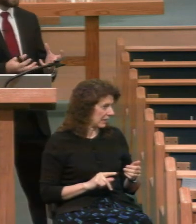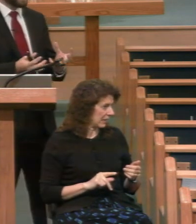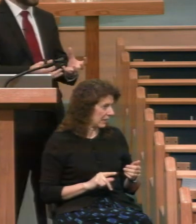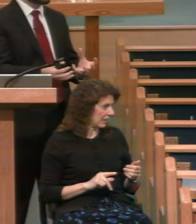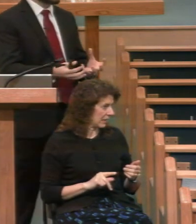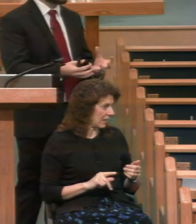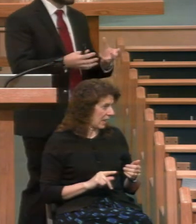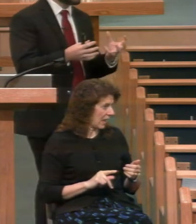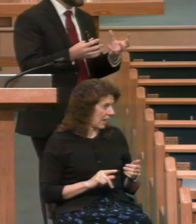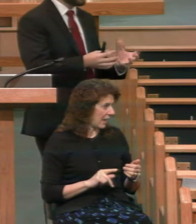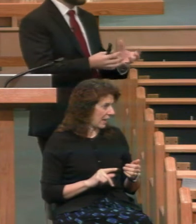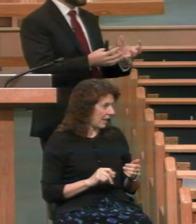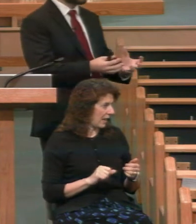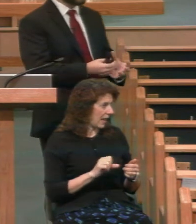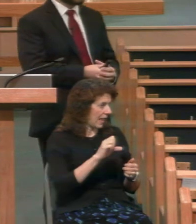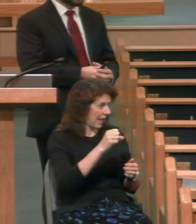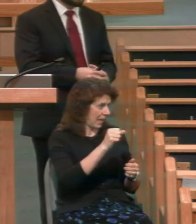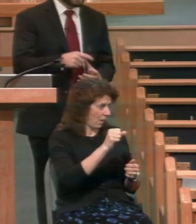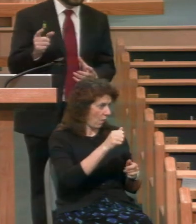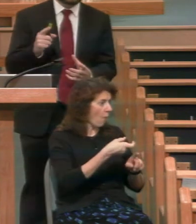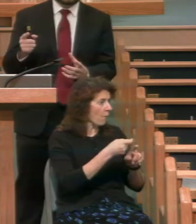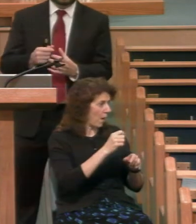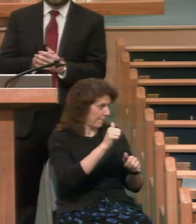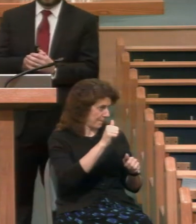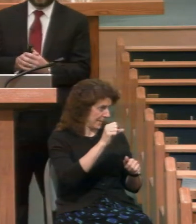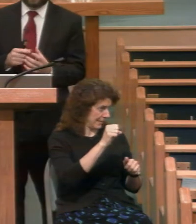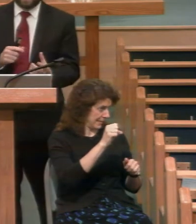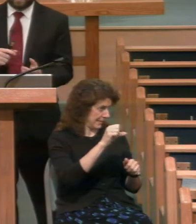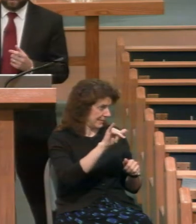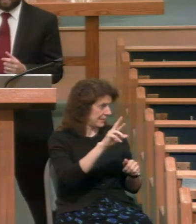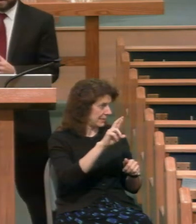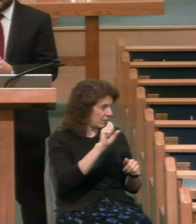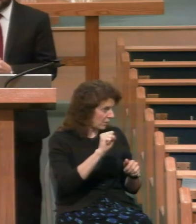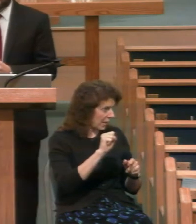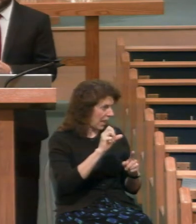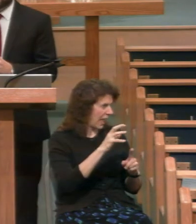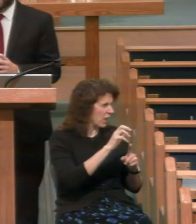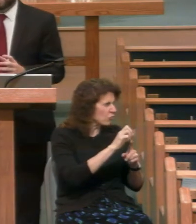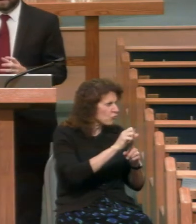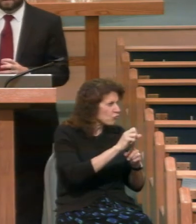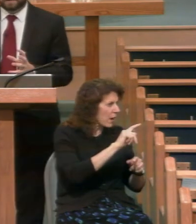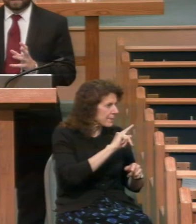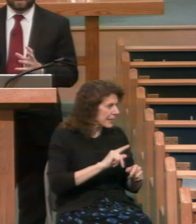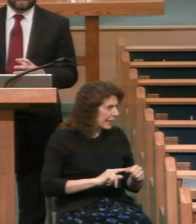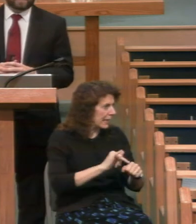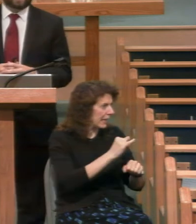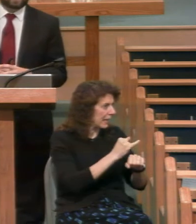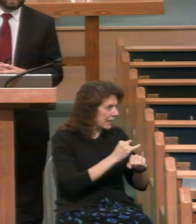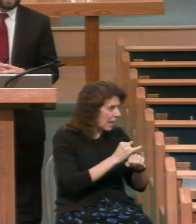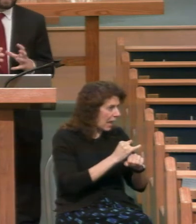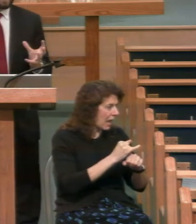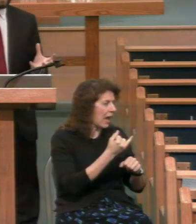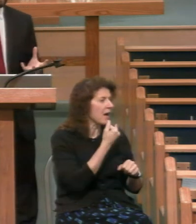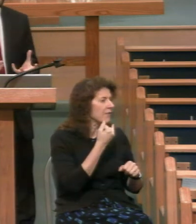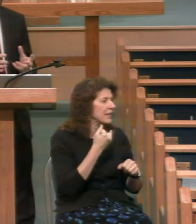in a cage. I mean, that's what he says. But he doesn't say that, we tucked tail and ran because God came after us with an